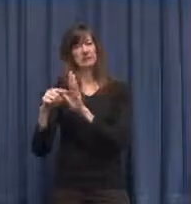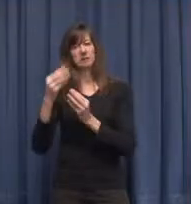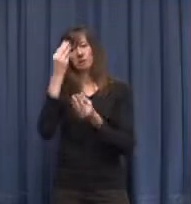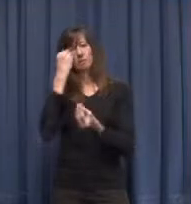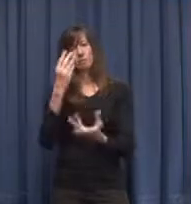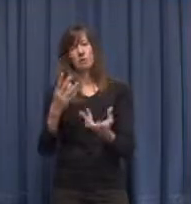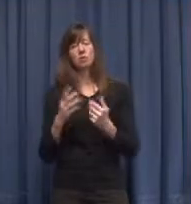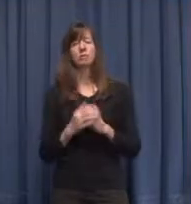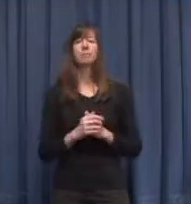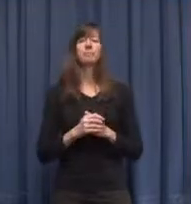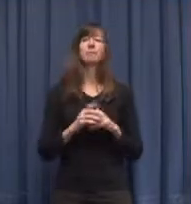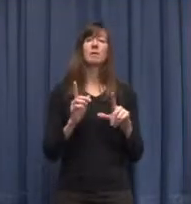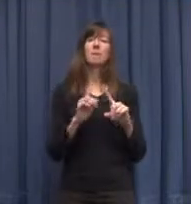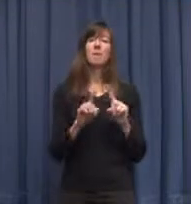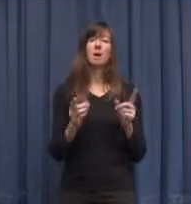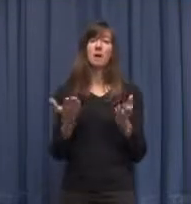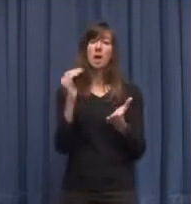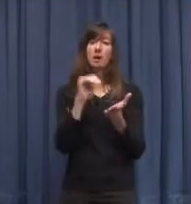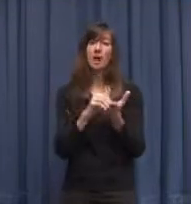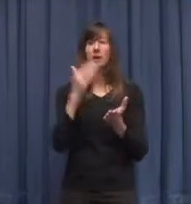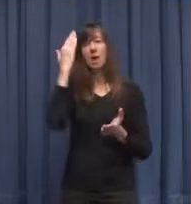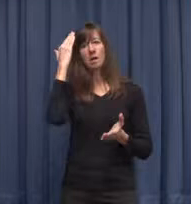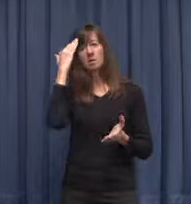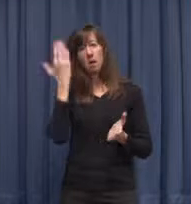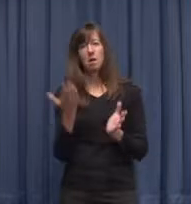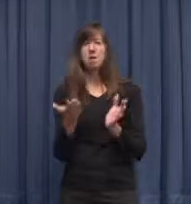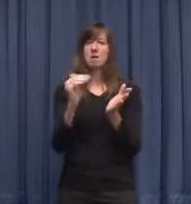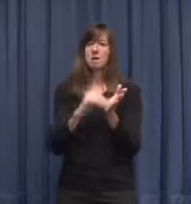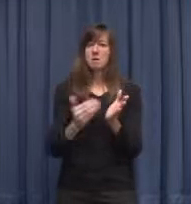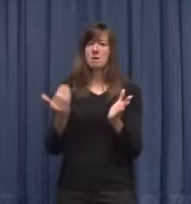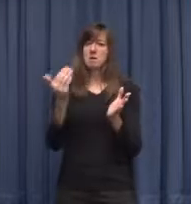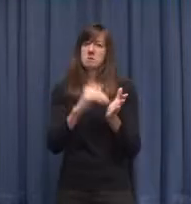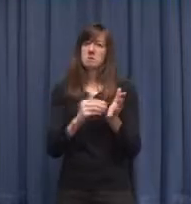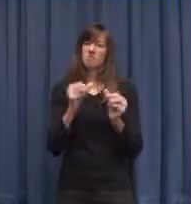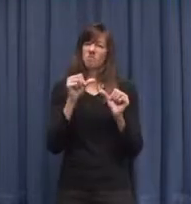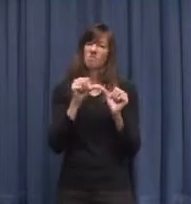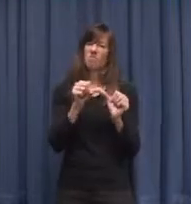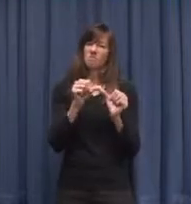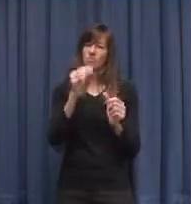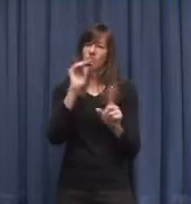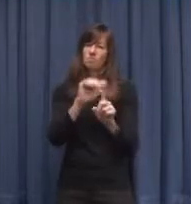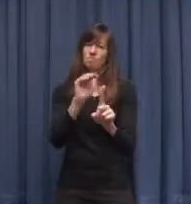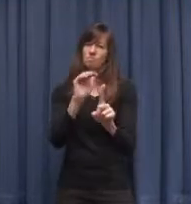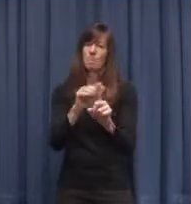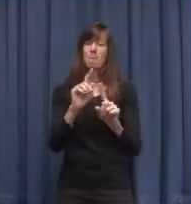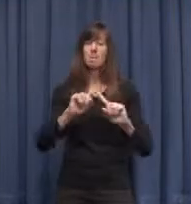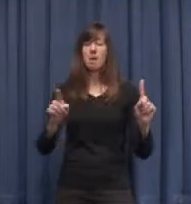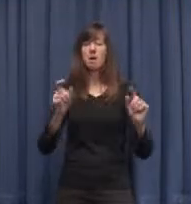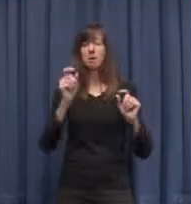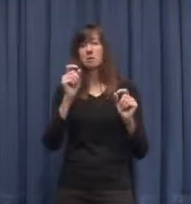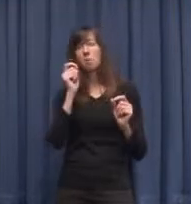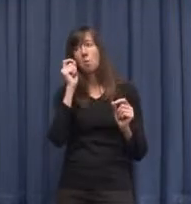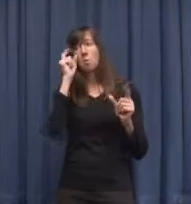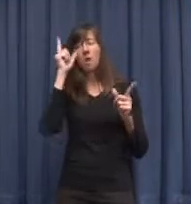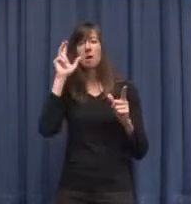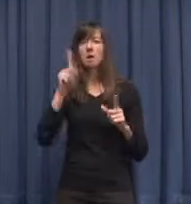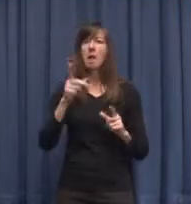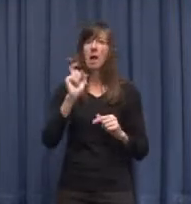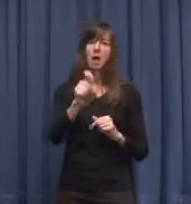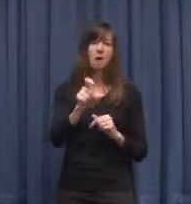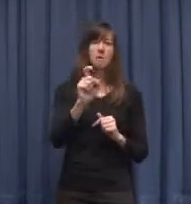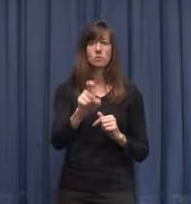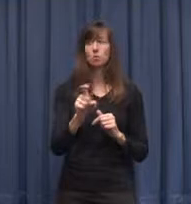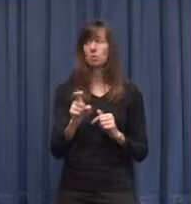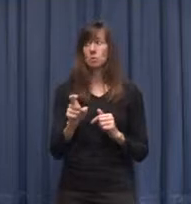call and has to continue to be a wake-up call moment for us. The 4.9% positivity